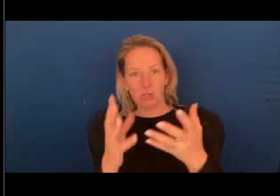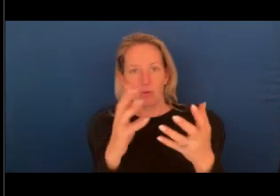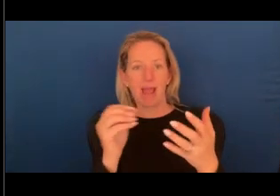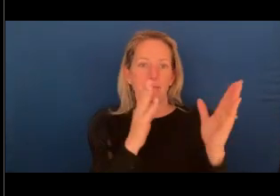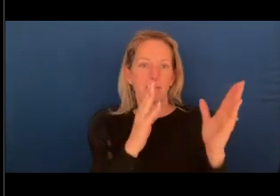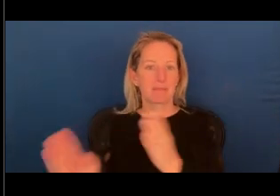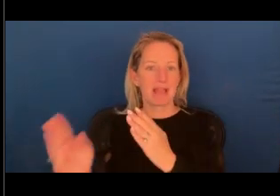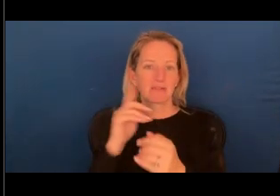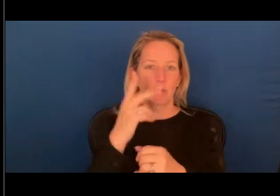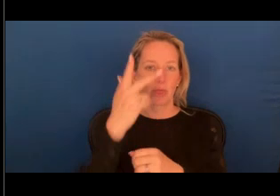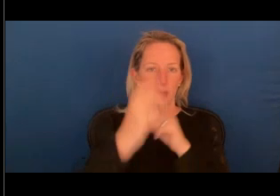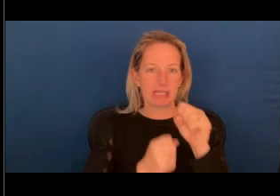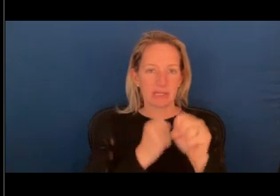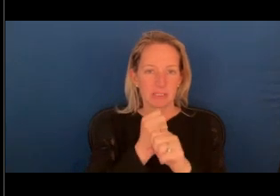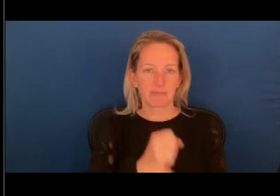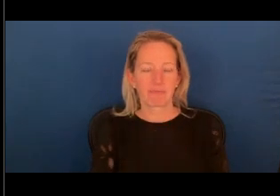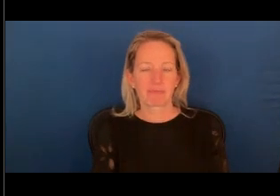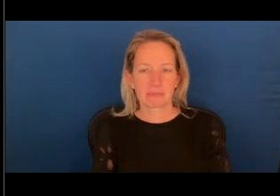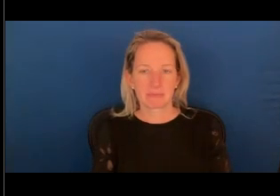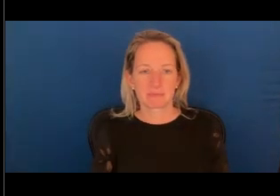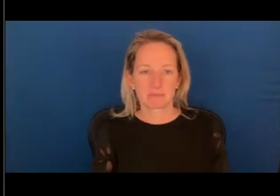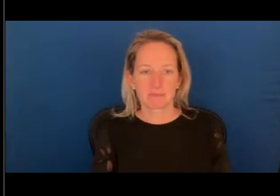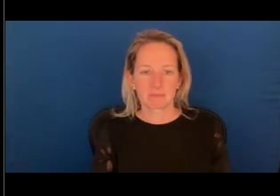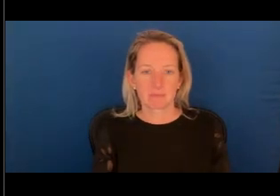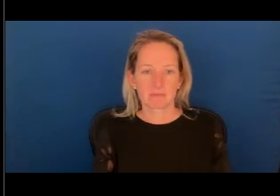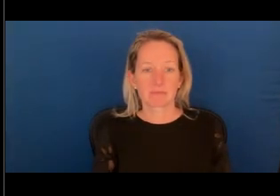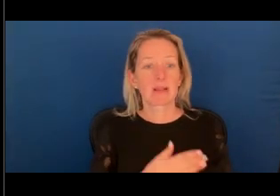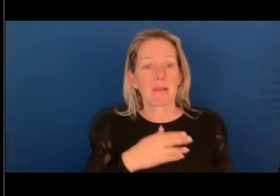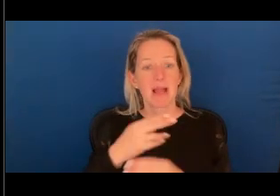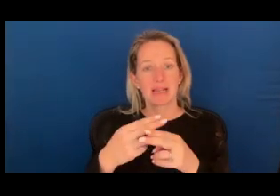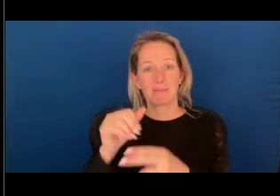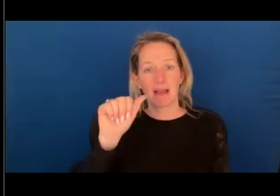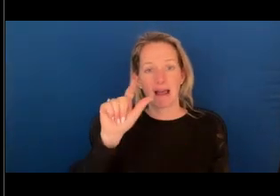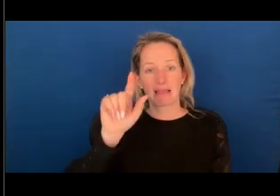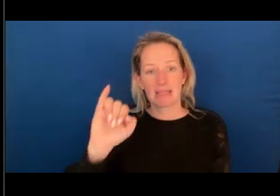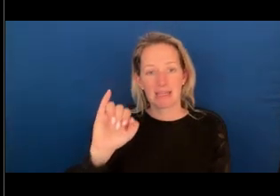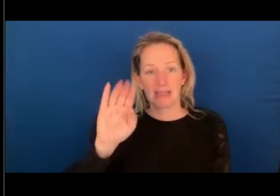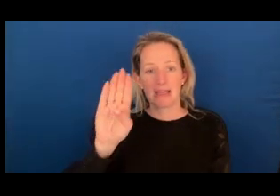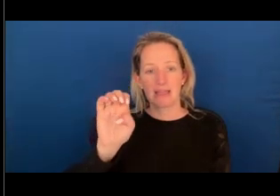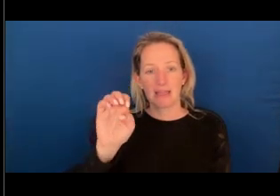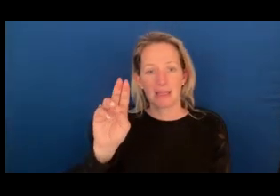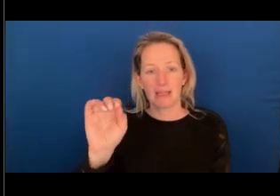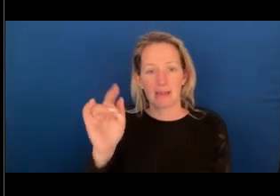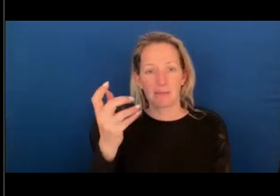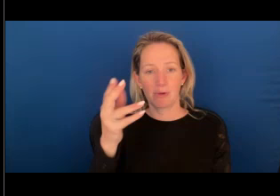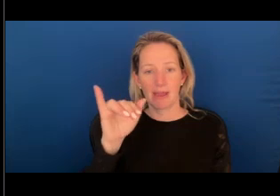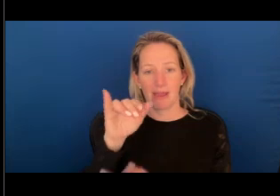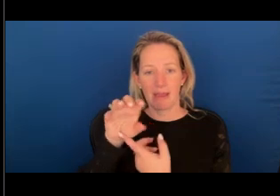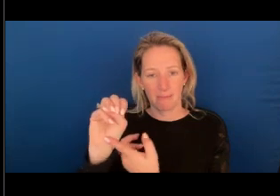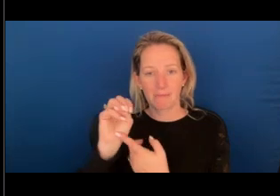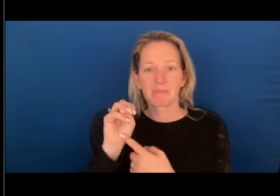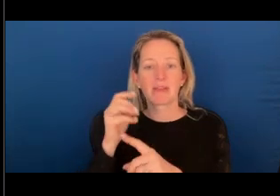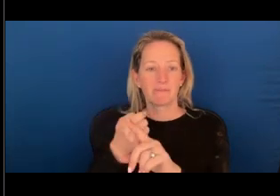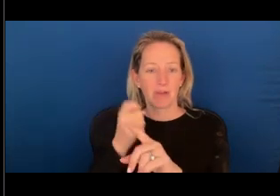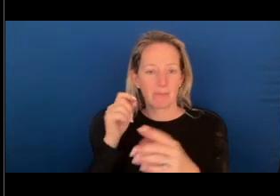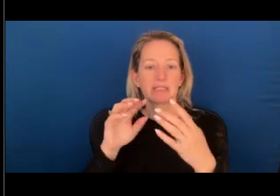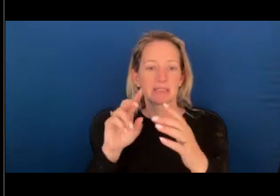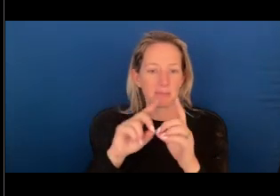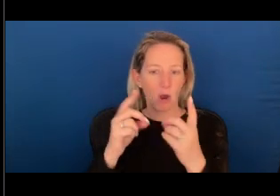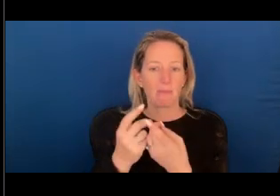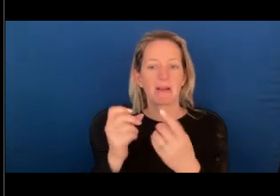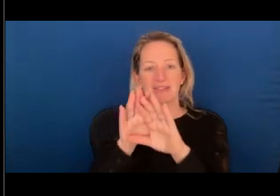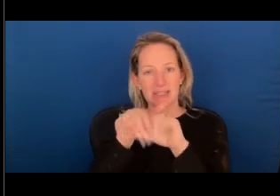years. Next slide, please. By the way, my name is Ali Ebrahimian. I'm from the Department of Civil and Environmental Engineering from